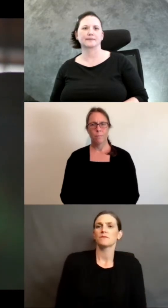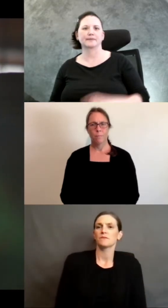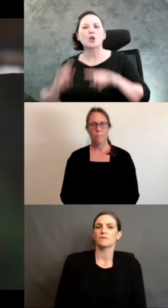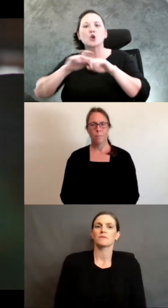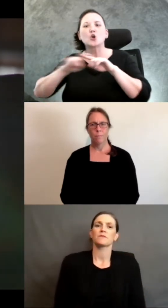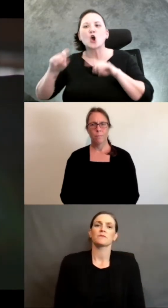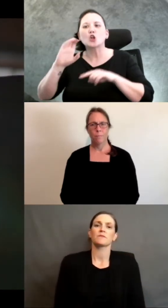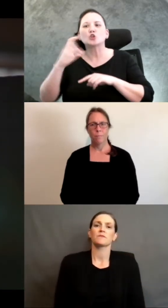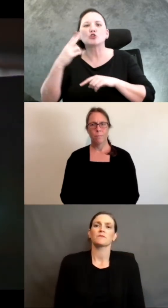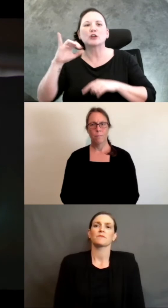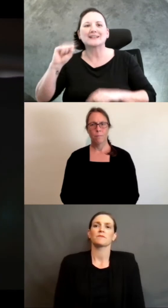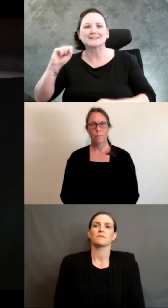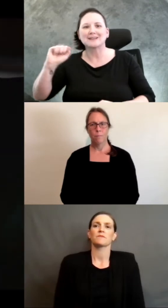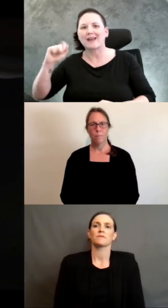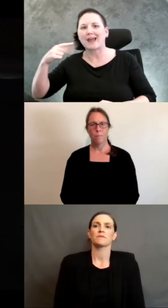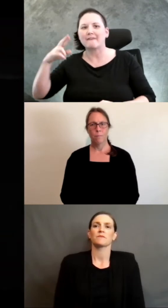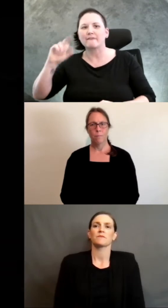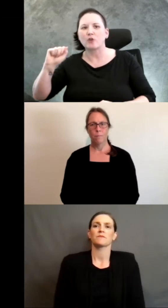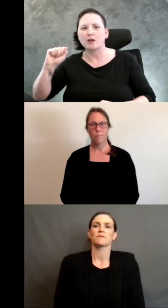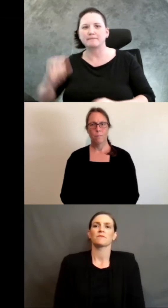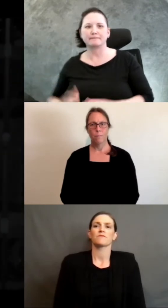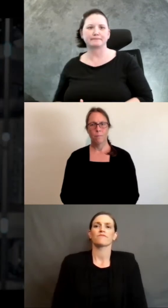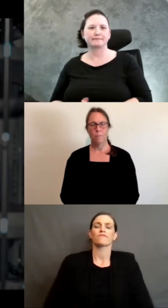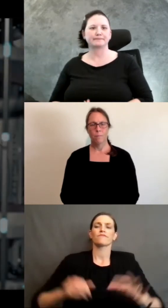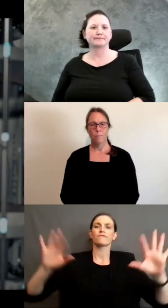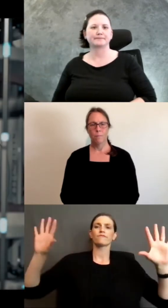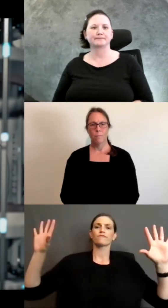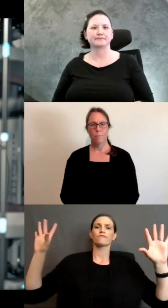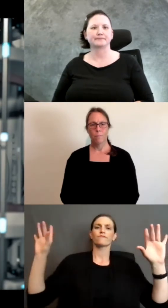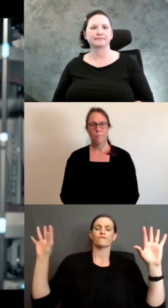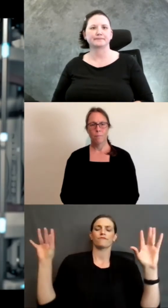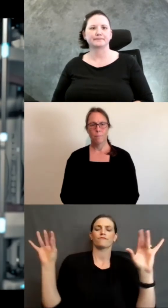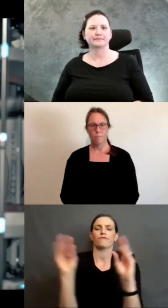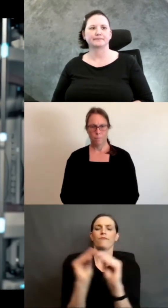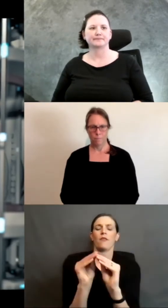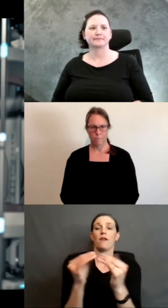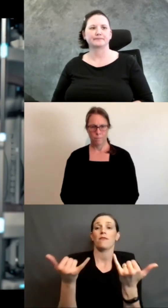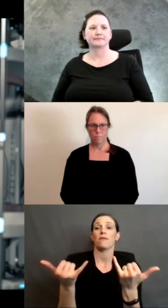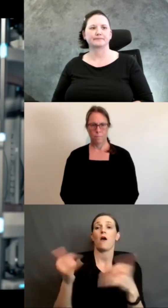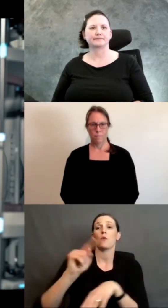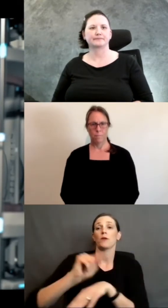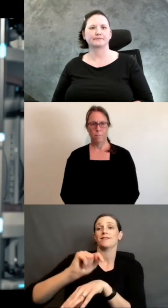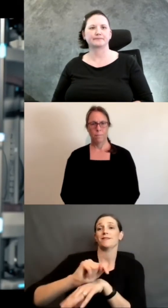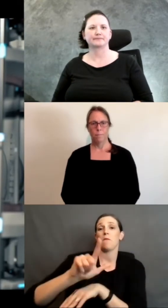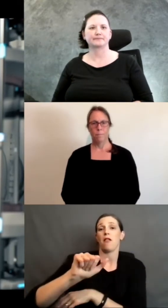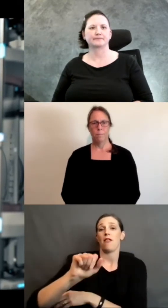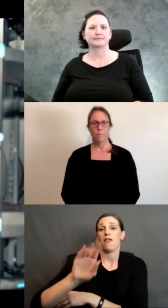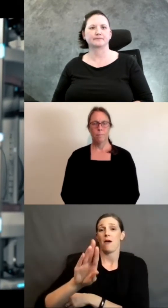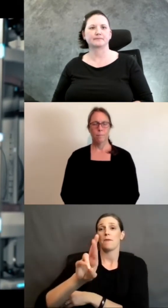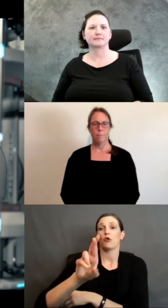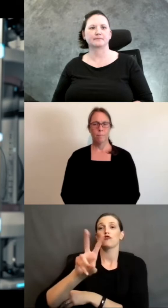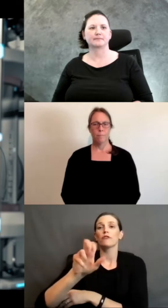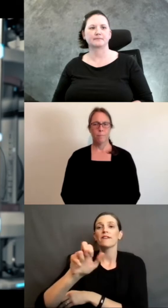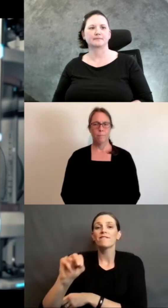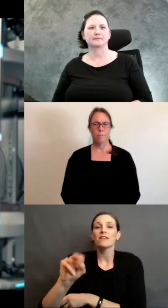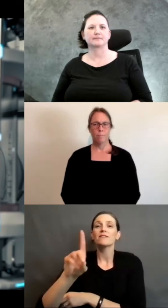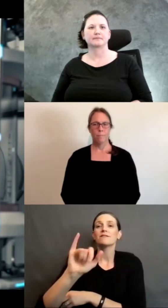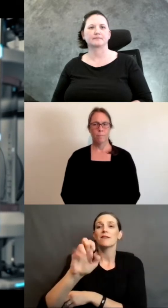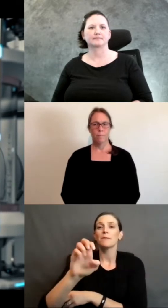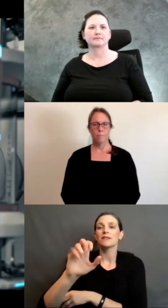The scene fades to black. At the temple lab, Reven and Diamantina watch a computer